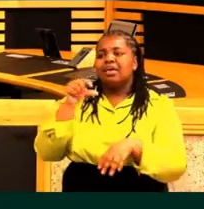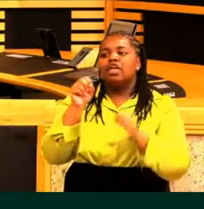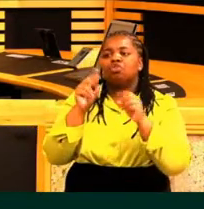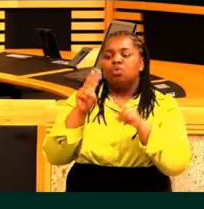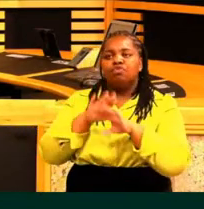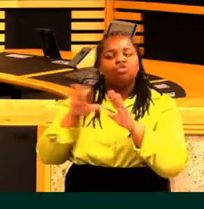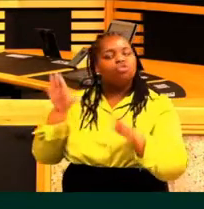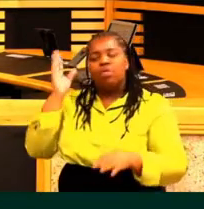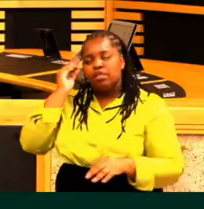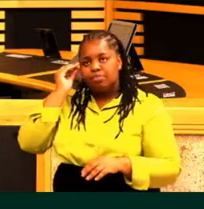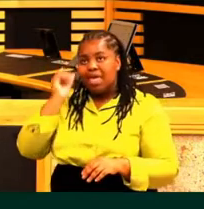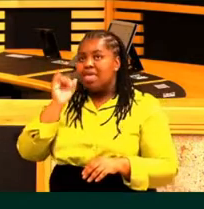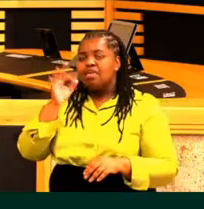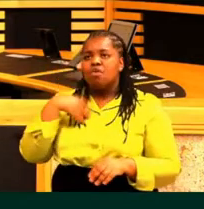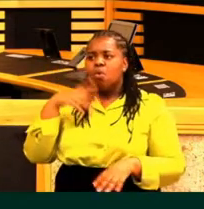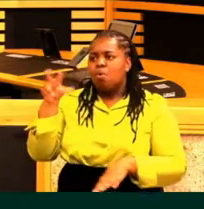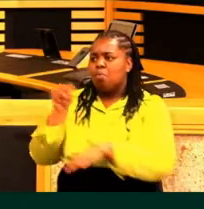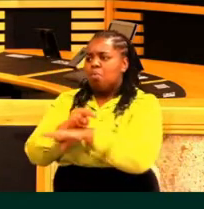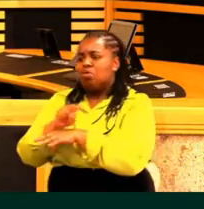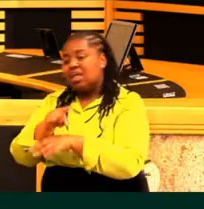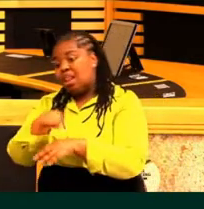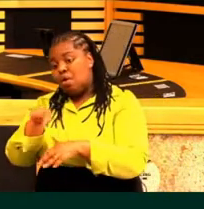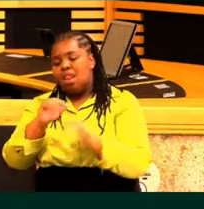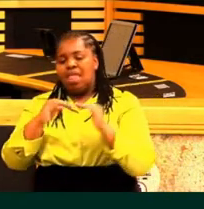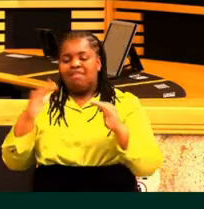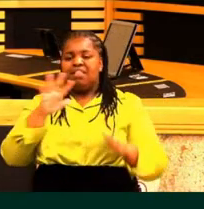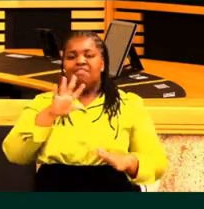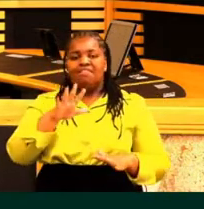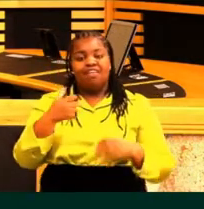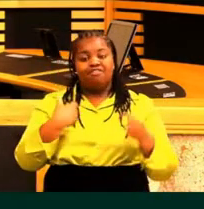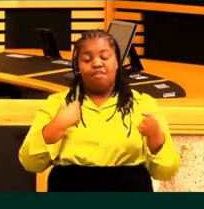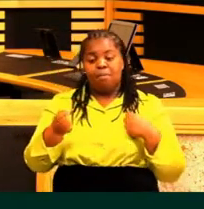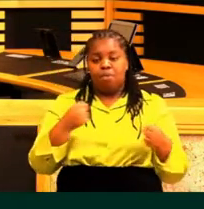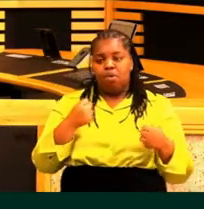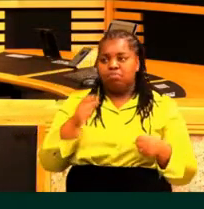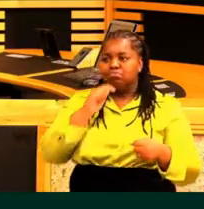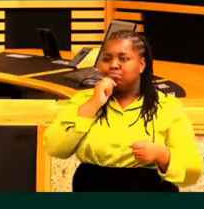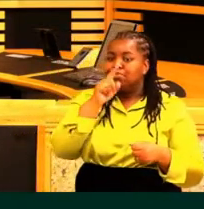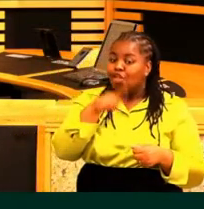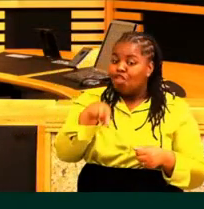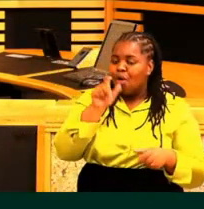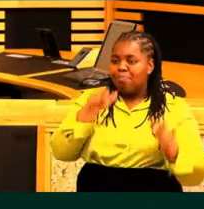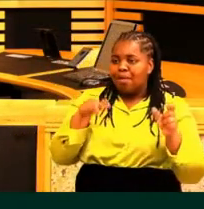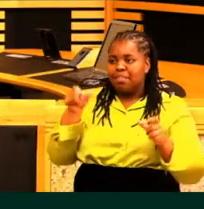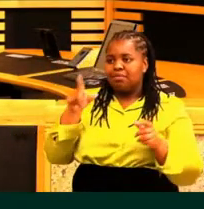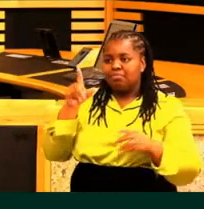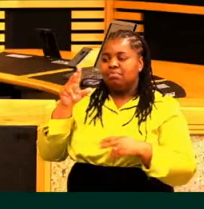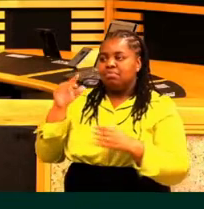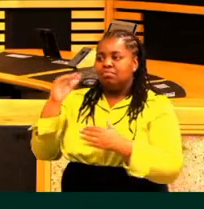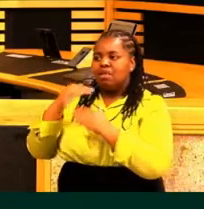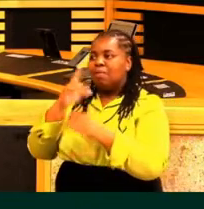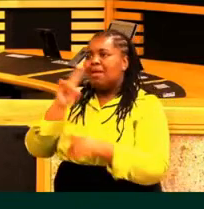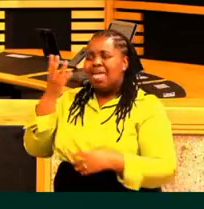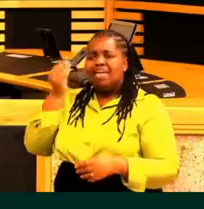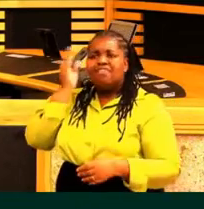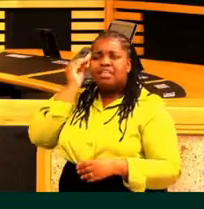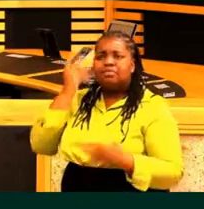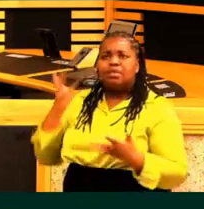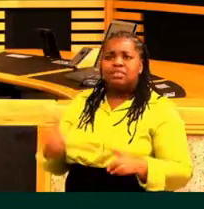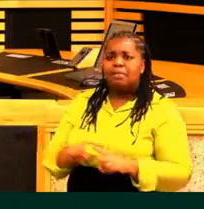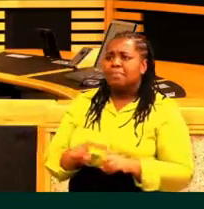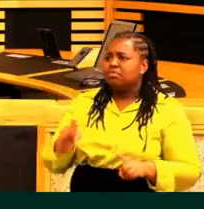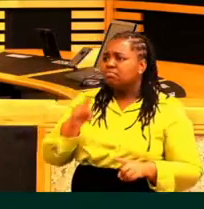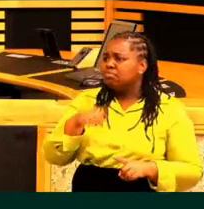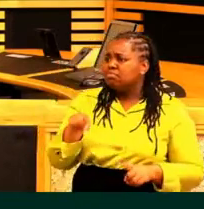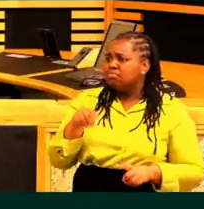experience but if you were to monitor those level files that have been employed actually those people were shortlisted with experience none of them